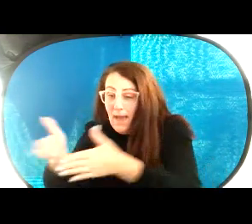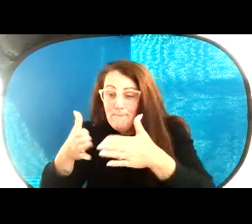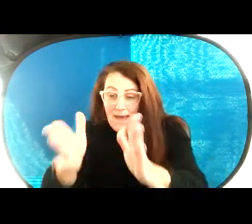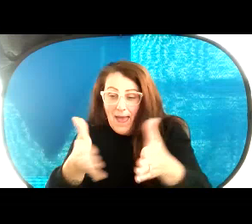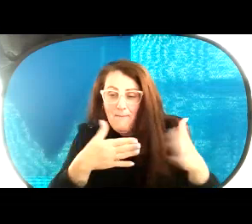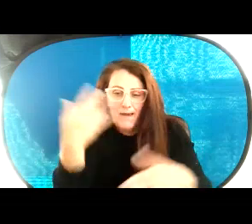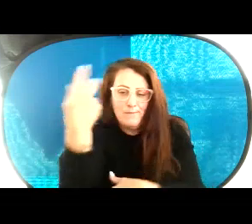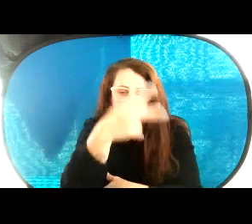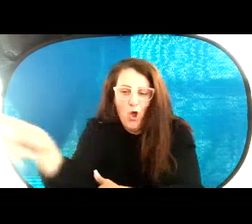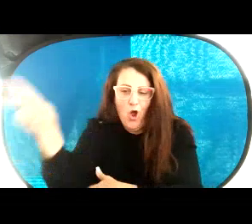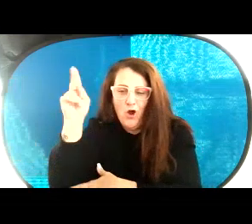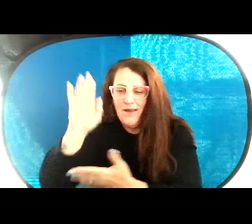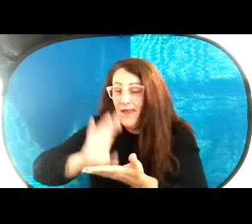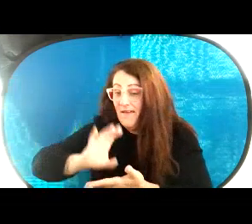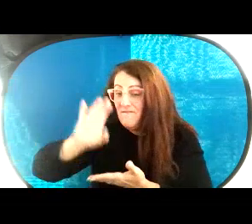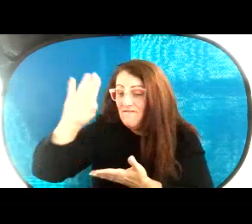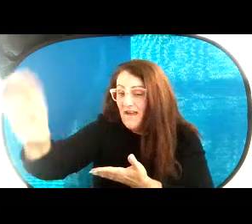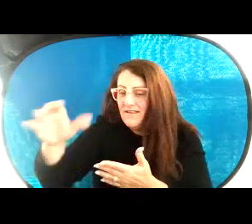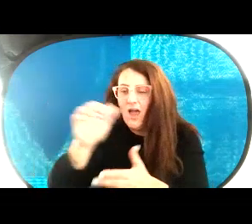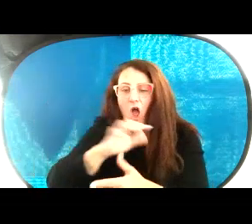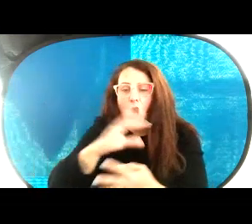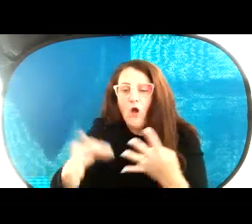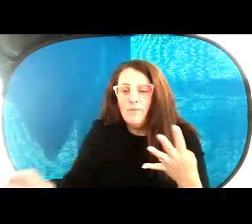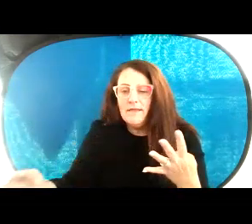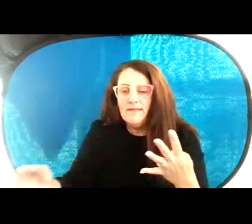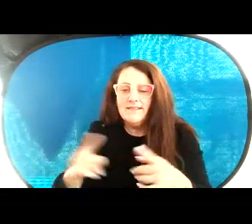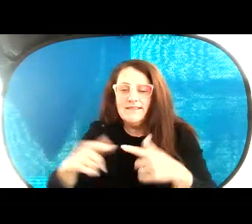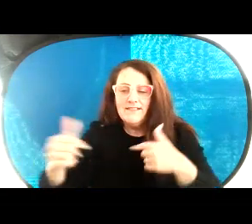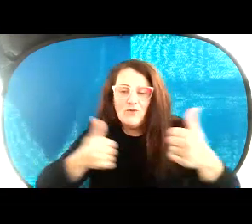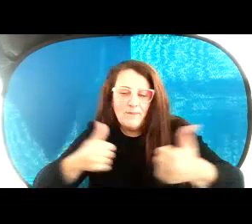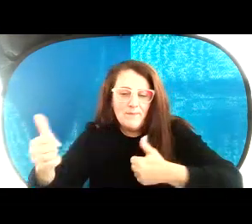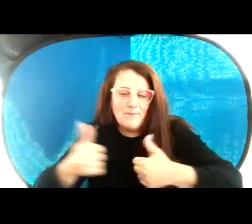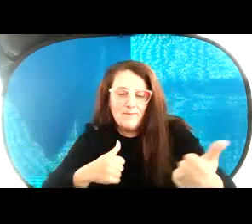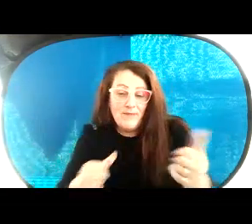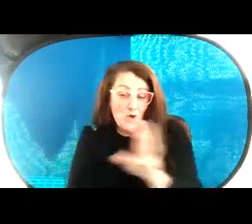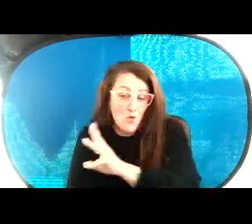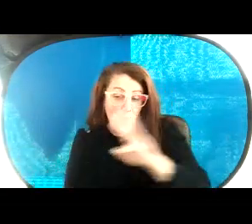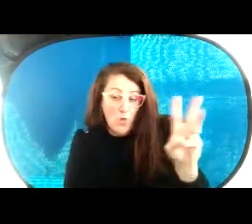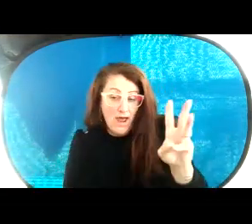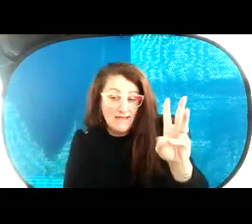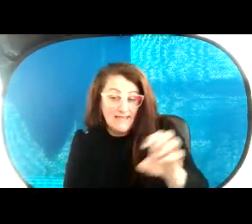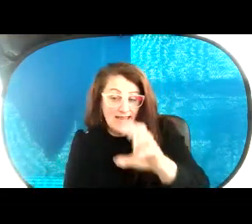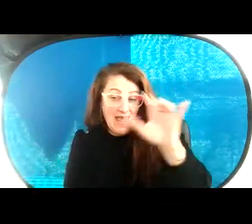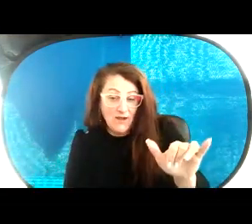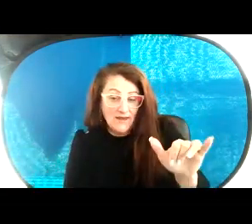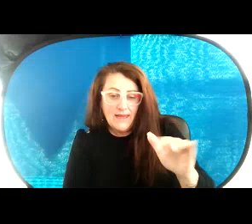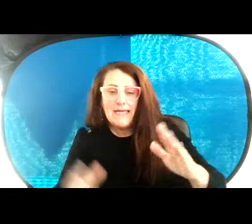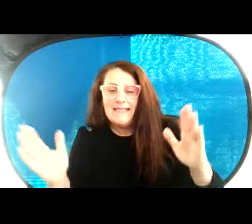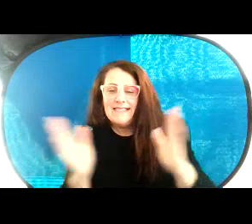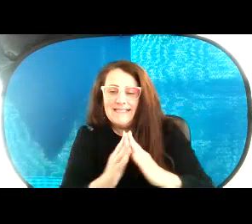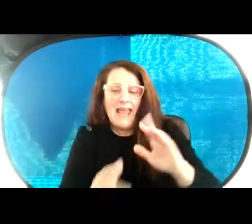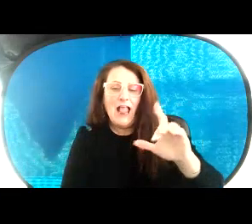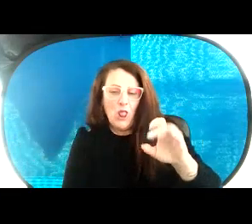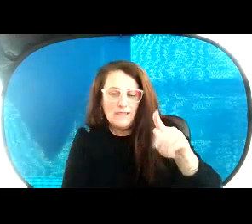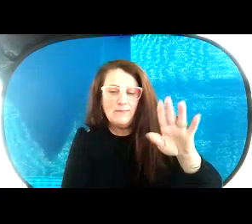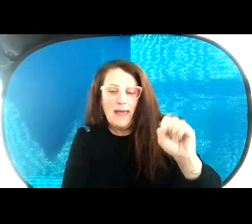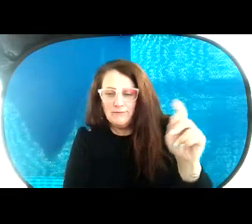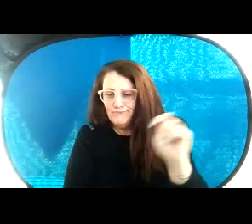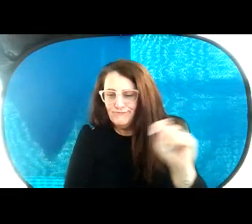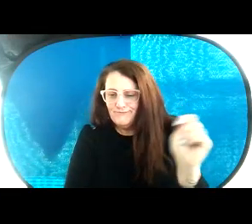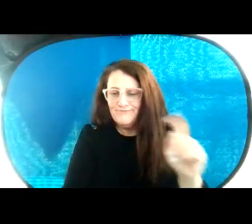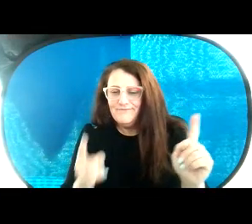city's investment in alternative modes of transportation. Also on the west side of the county, The City of Los Banos is tackling the region's housing